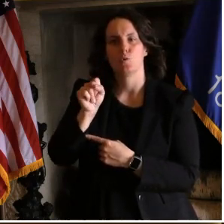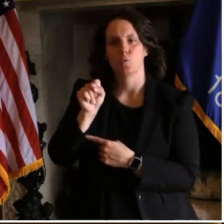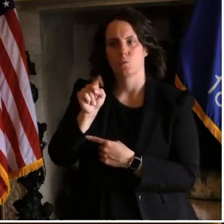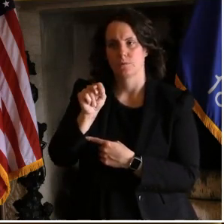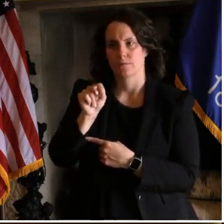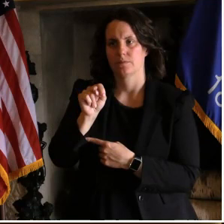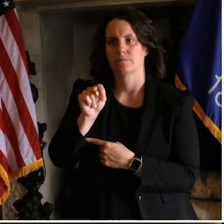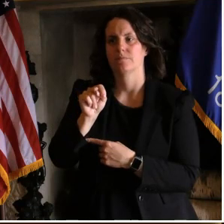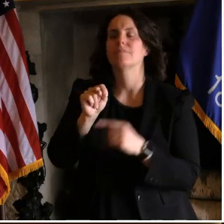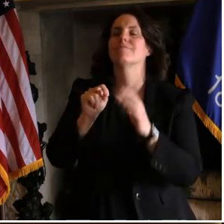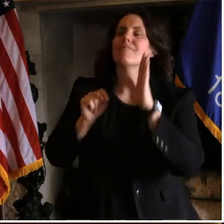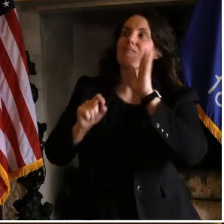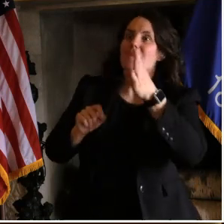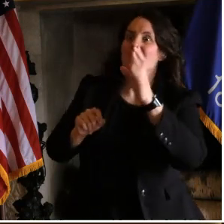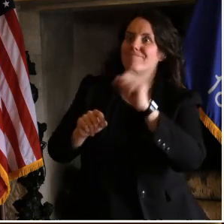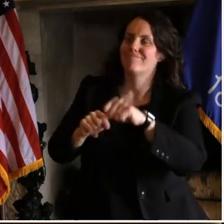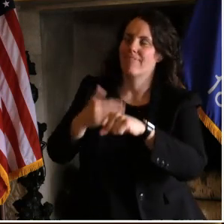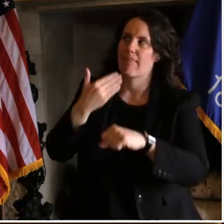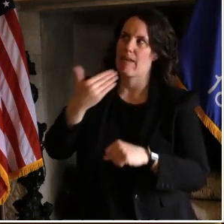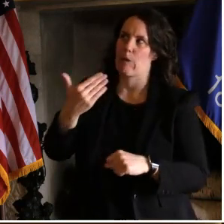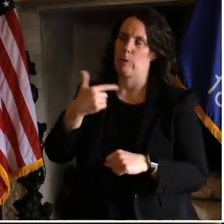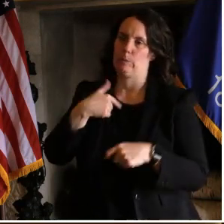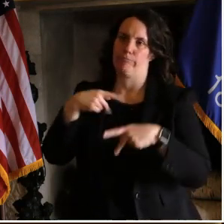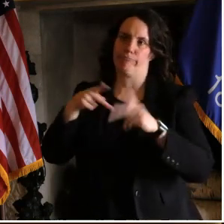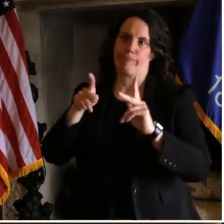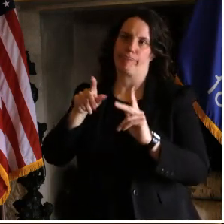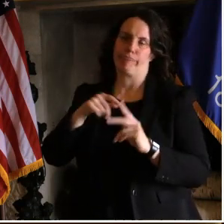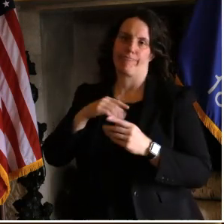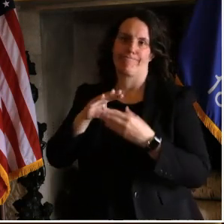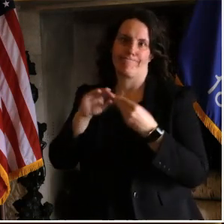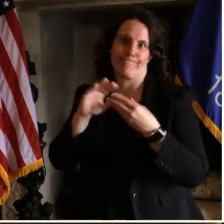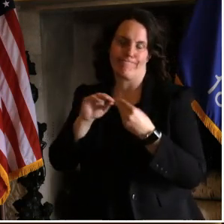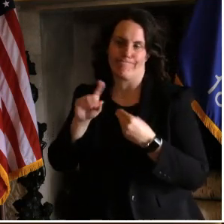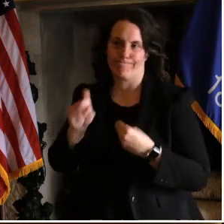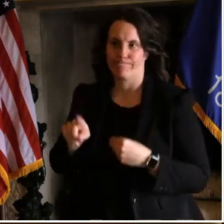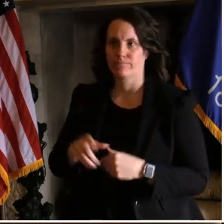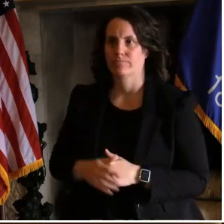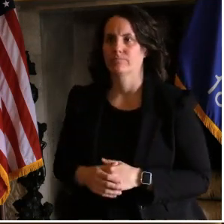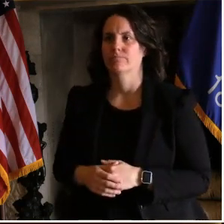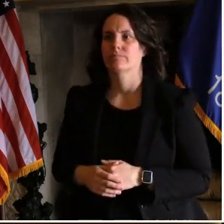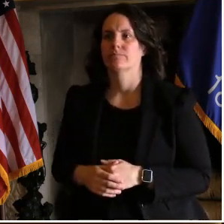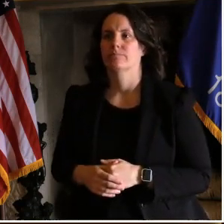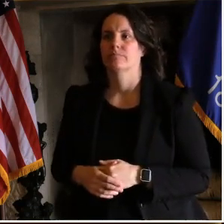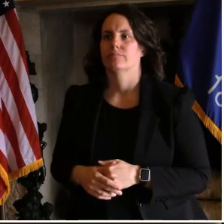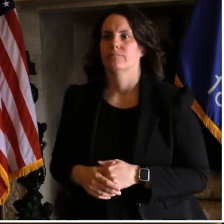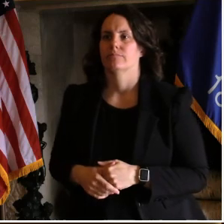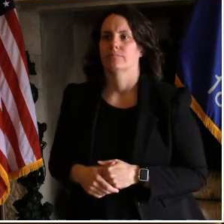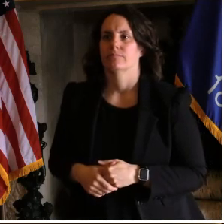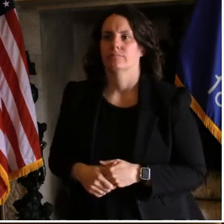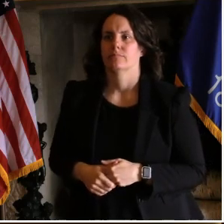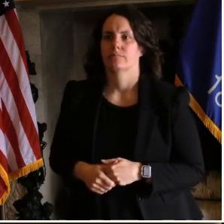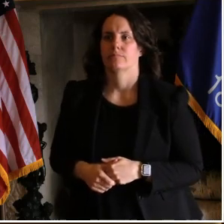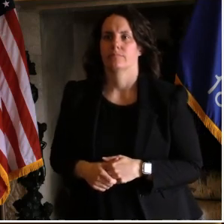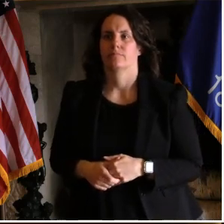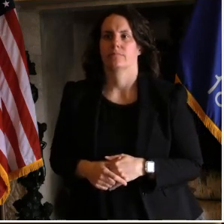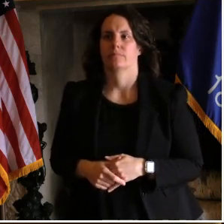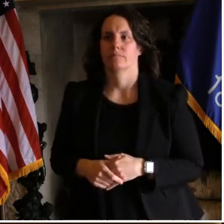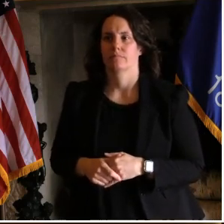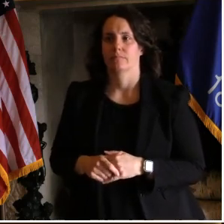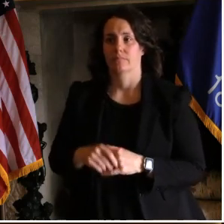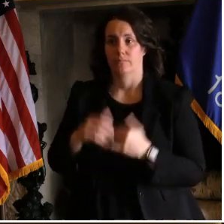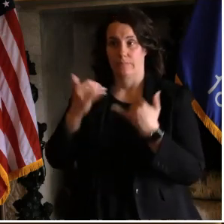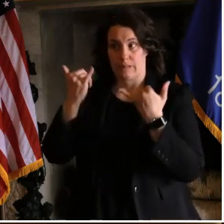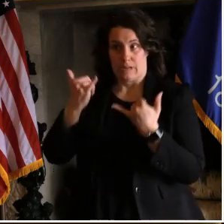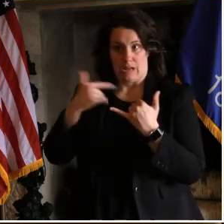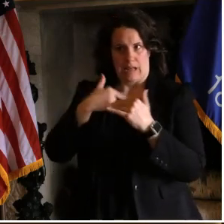Hi, thanks for taking my call. I appreciate it. I have a question about testing. So knowing that we're limiting who we're testing only those